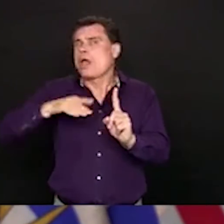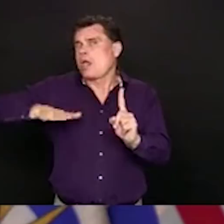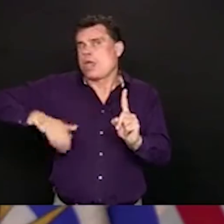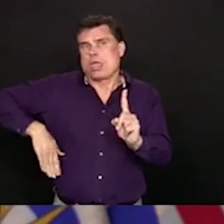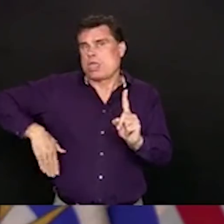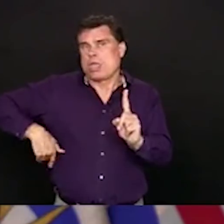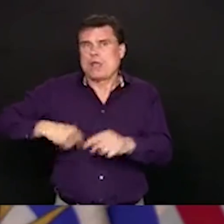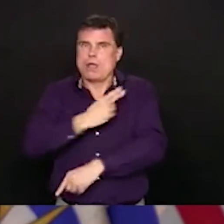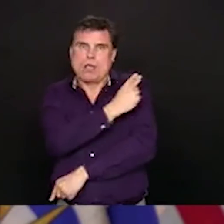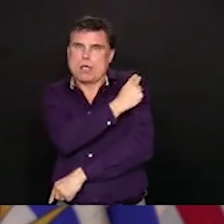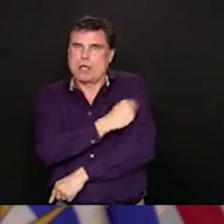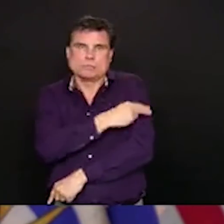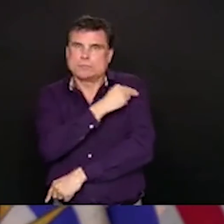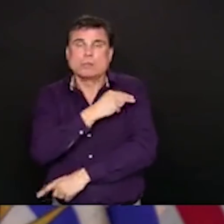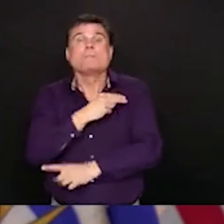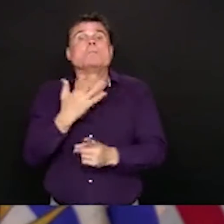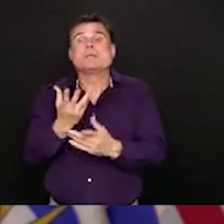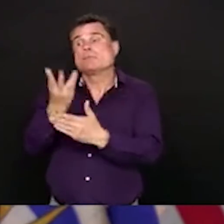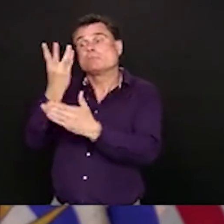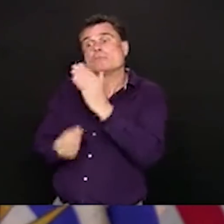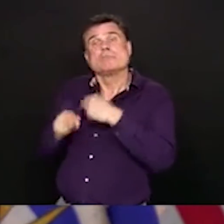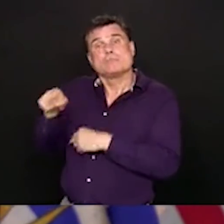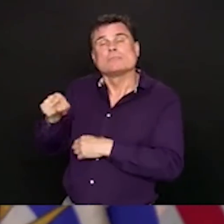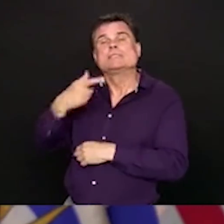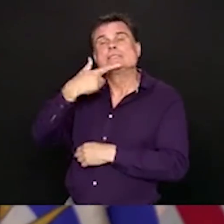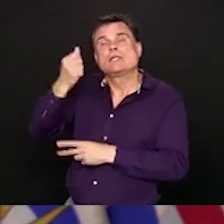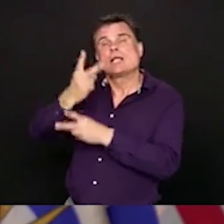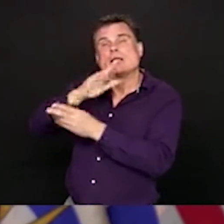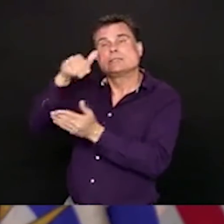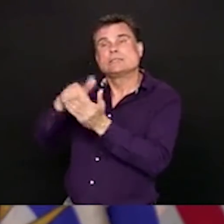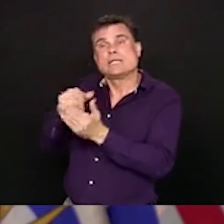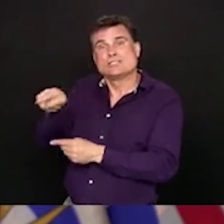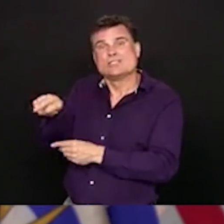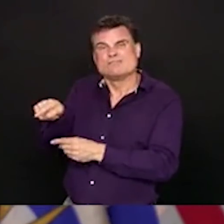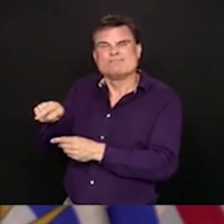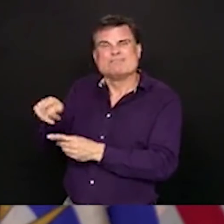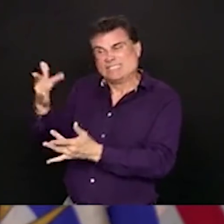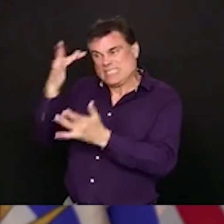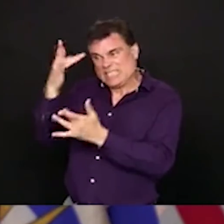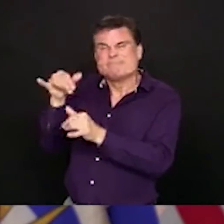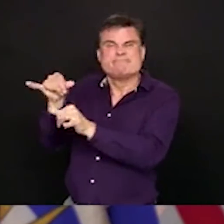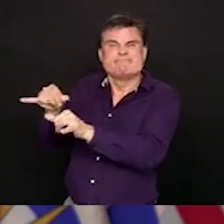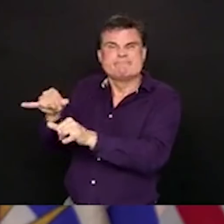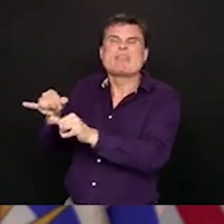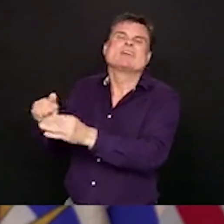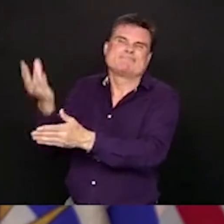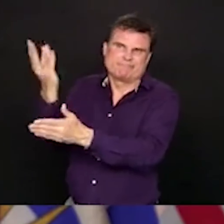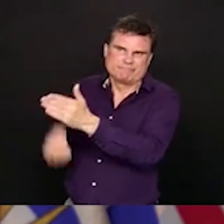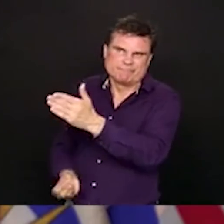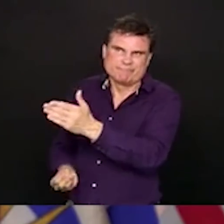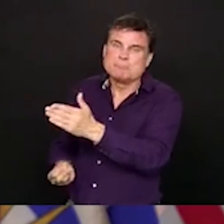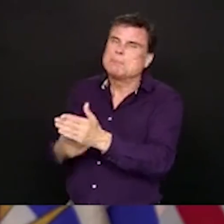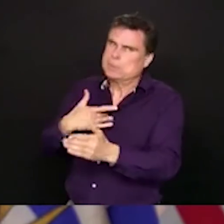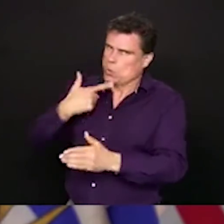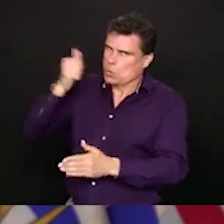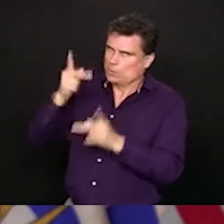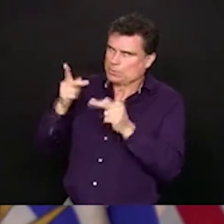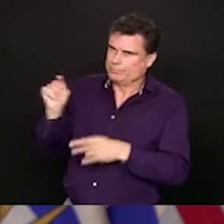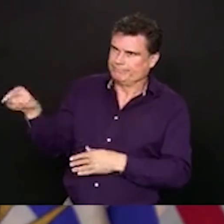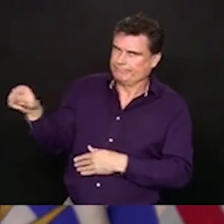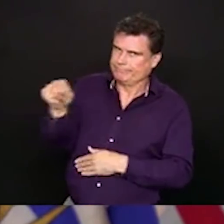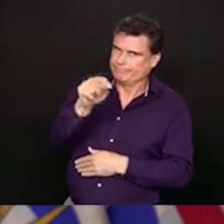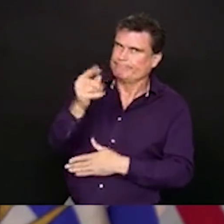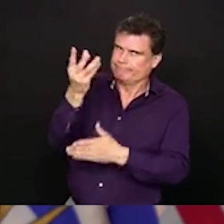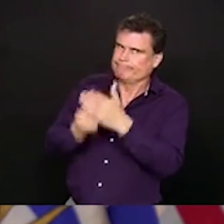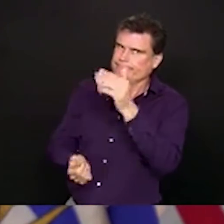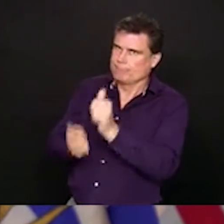to be to have more serious illness than women is one that is being asked around the world, and some